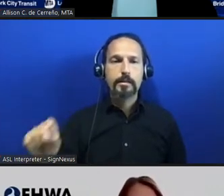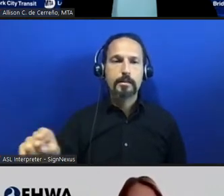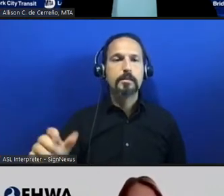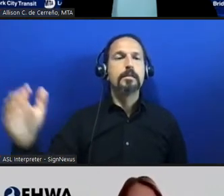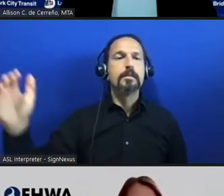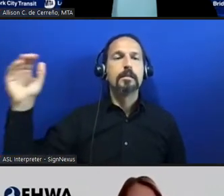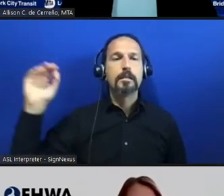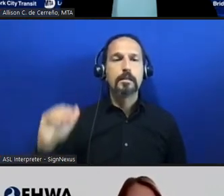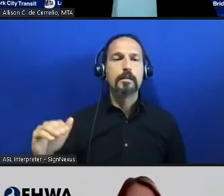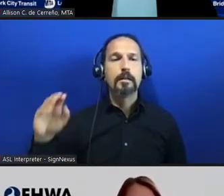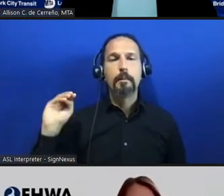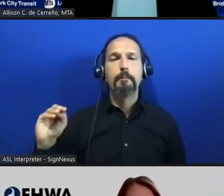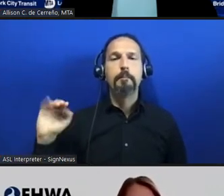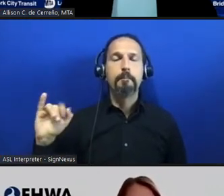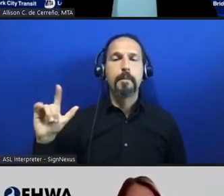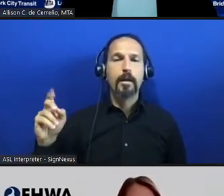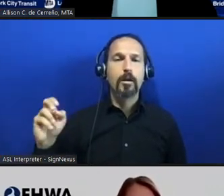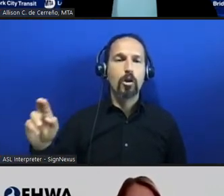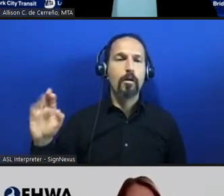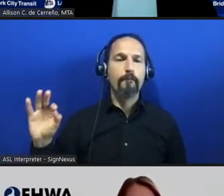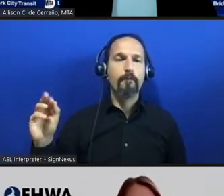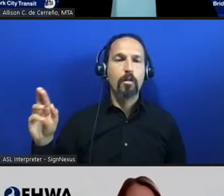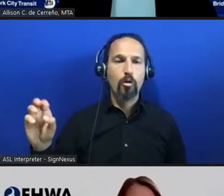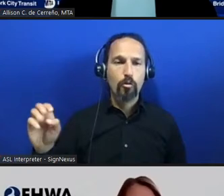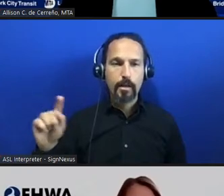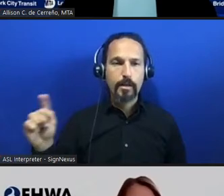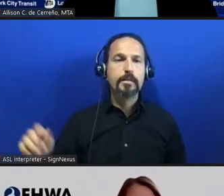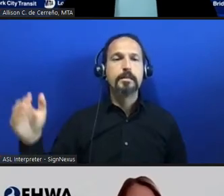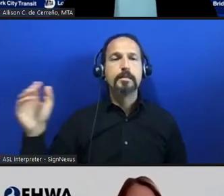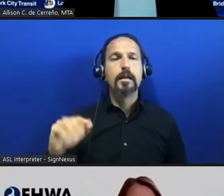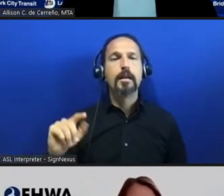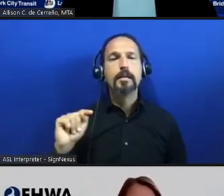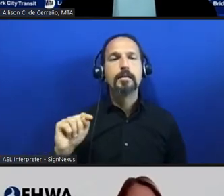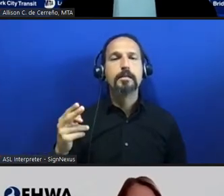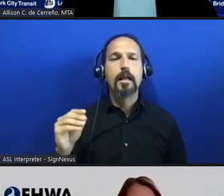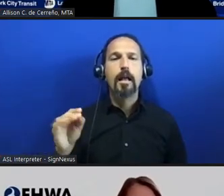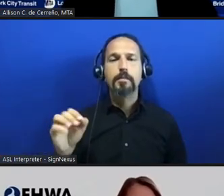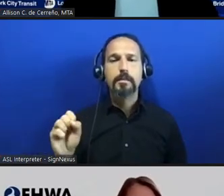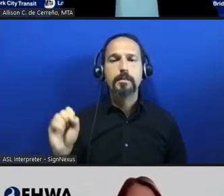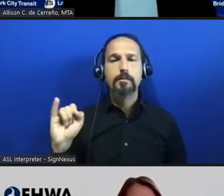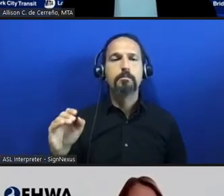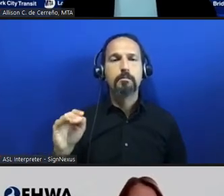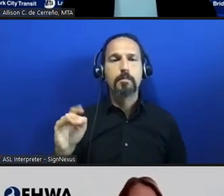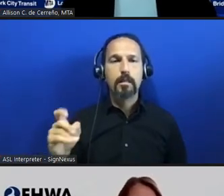our next speaker is Meyer Flores followed by Thomas Miller